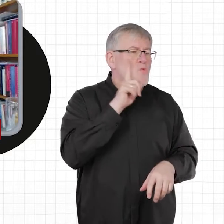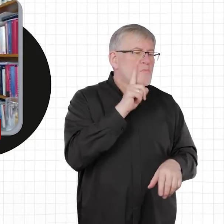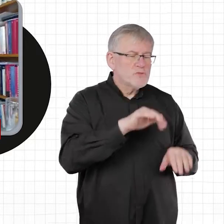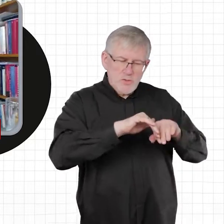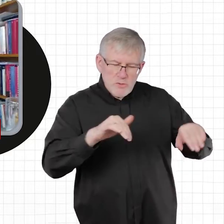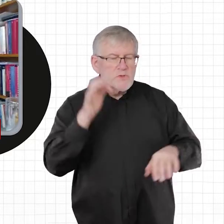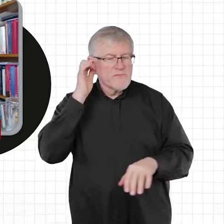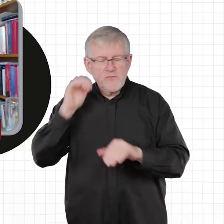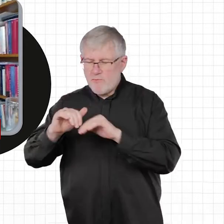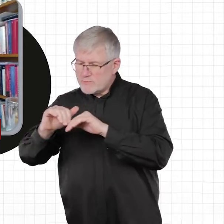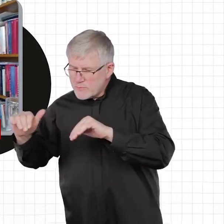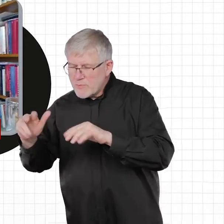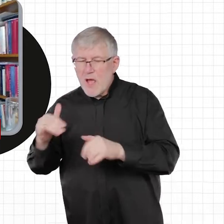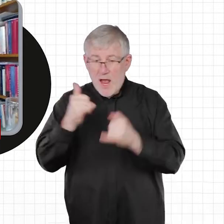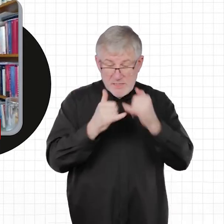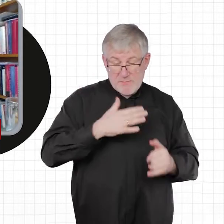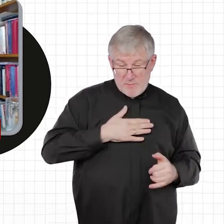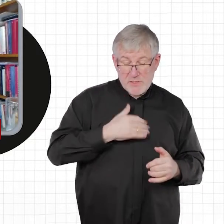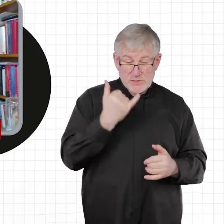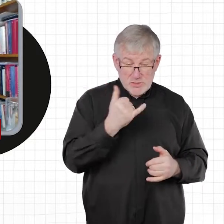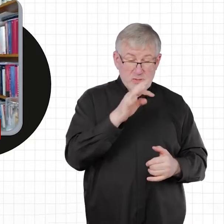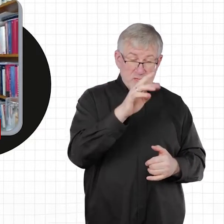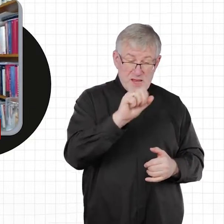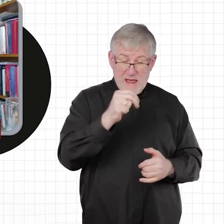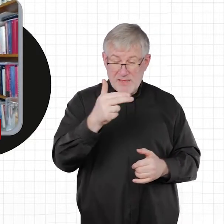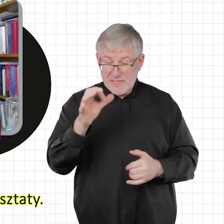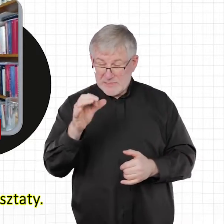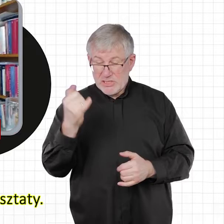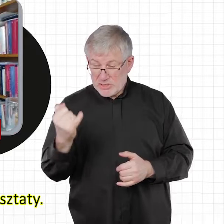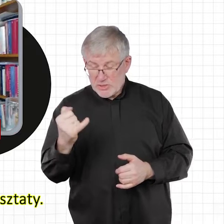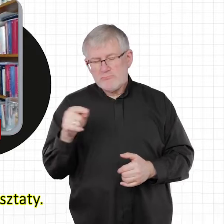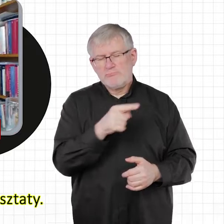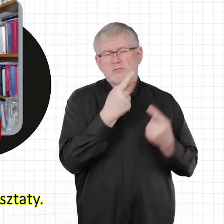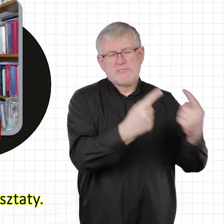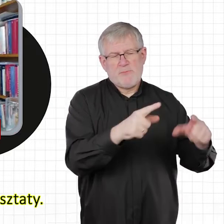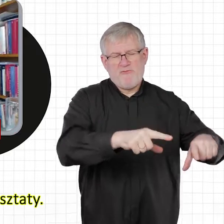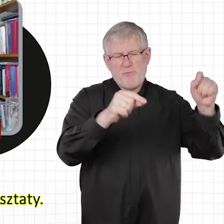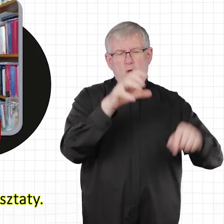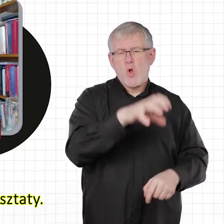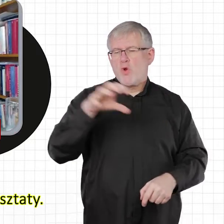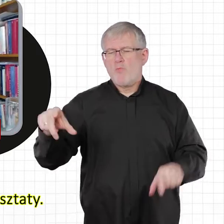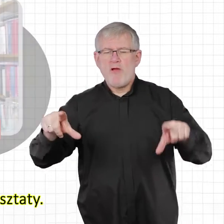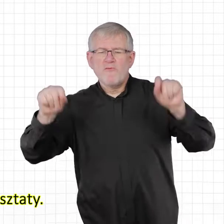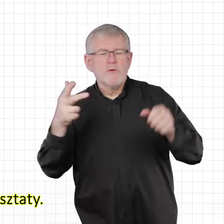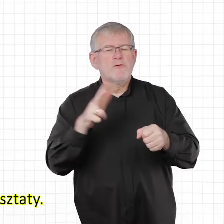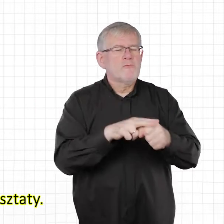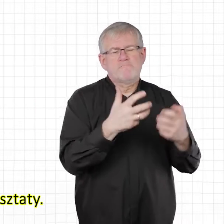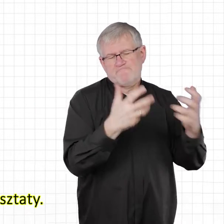this whole spectrum they are. Yeah, exactly. And also we have, like, as I